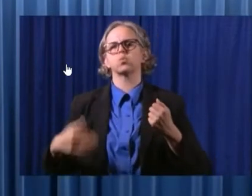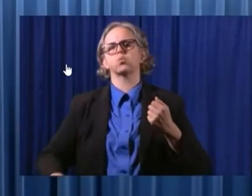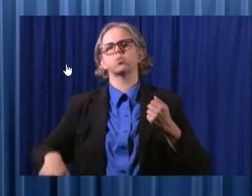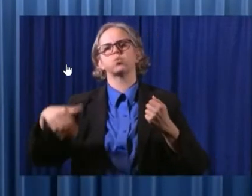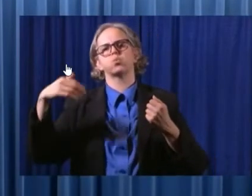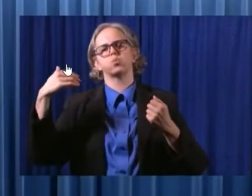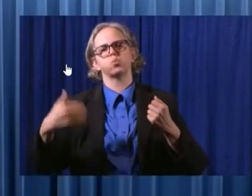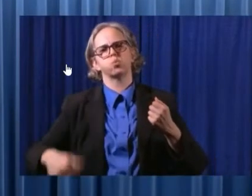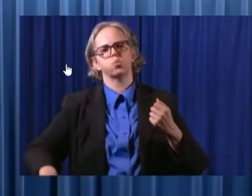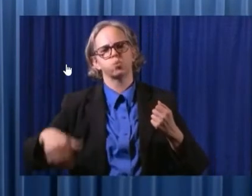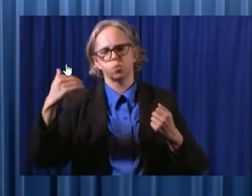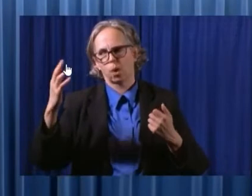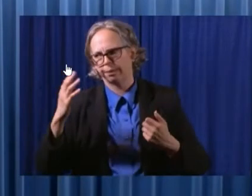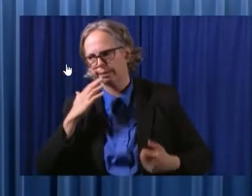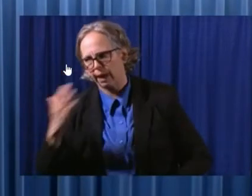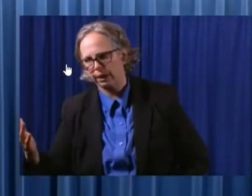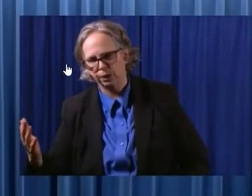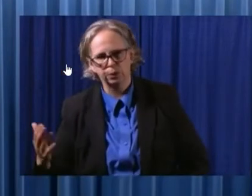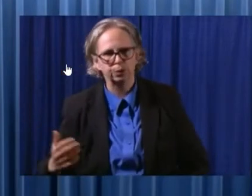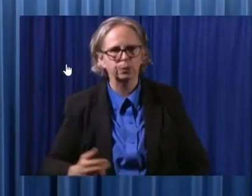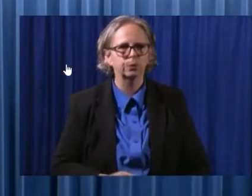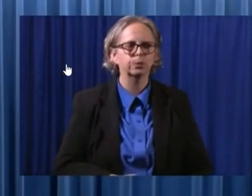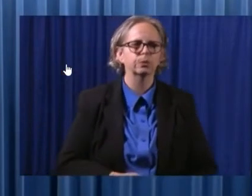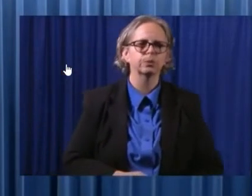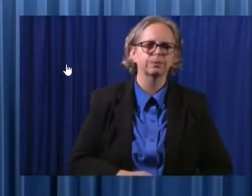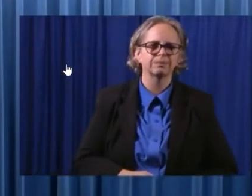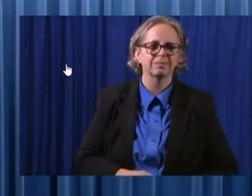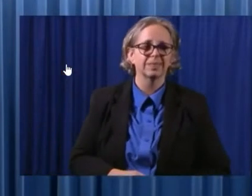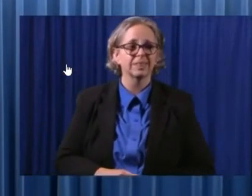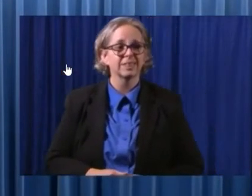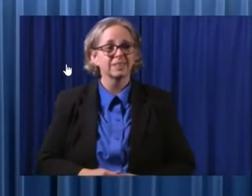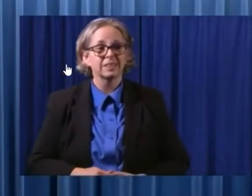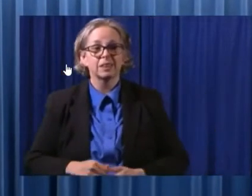I would speak directly to our school administrators.